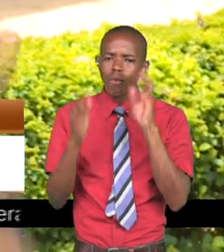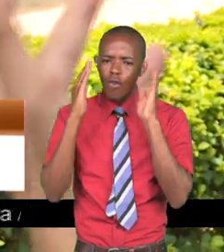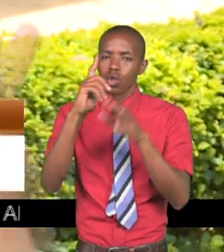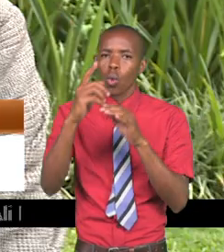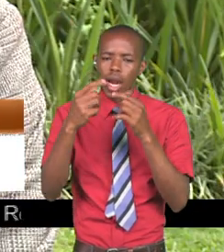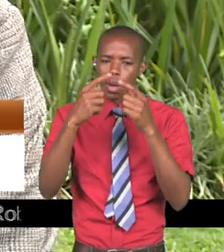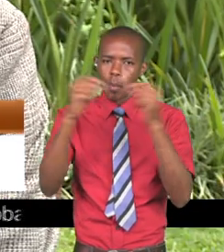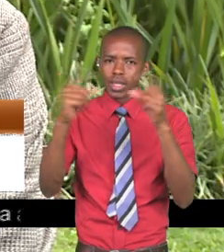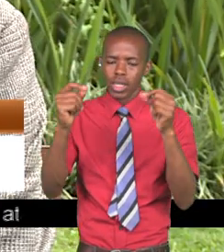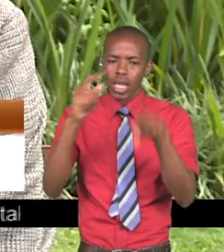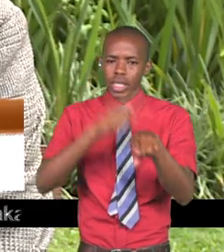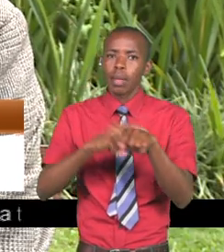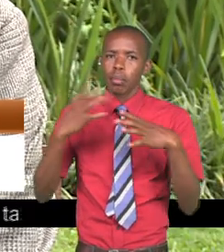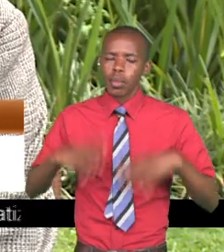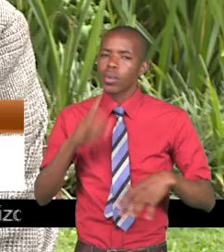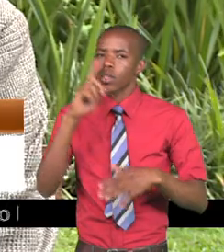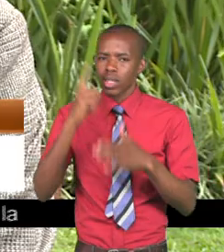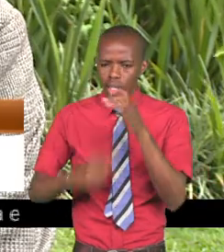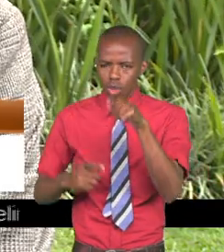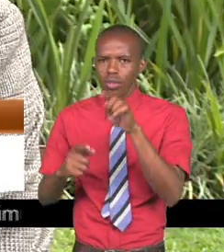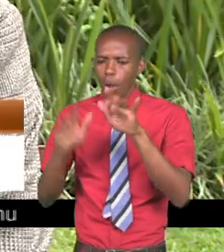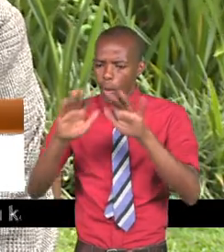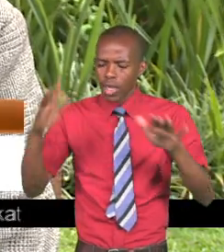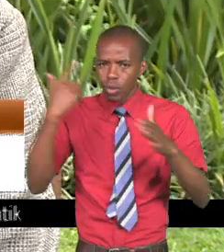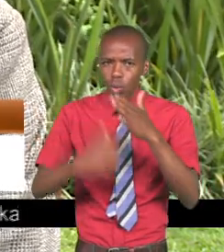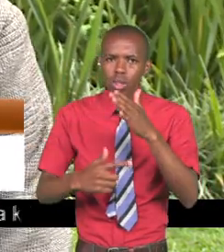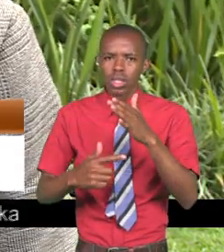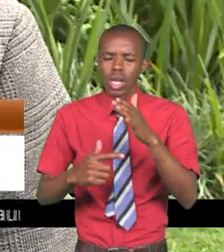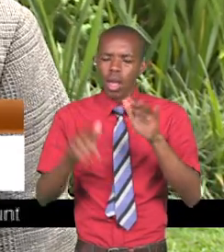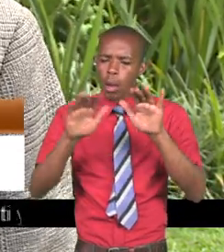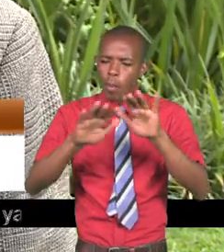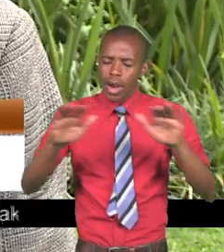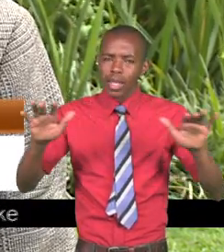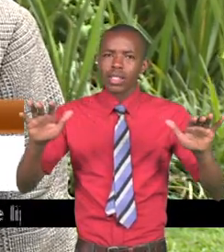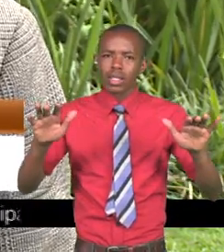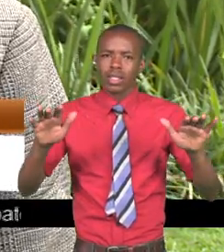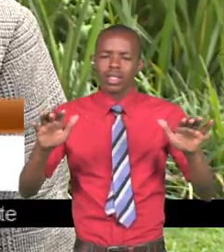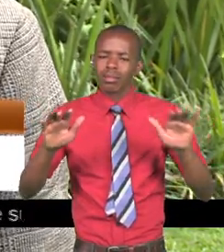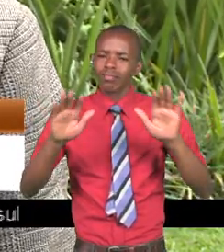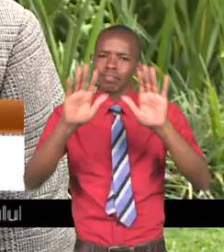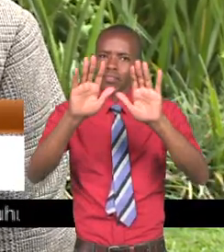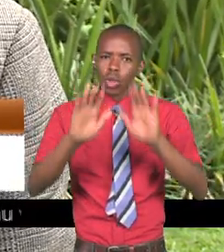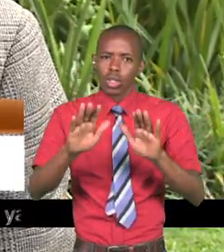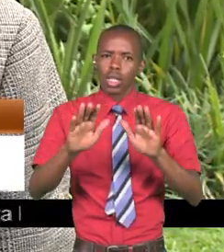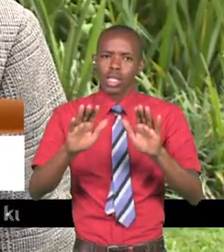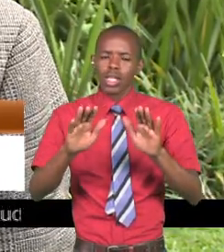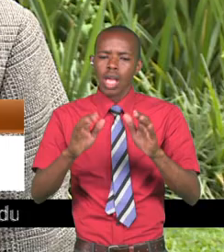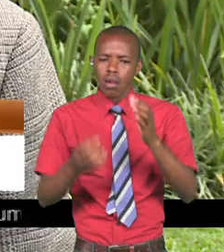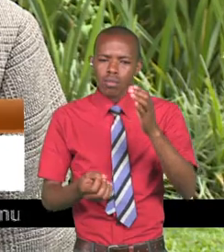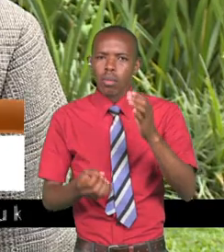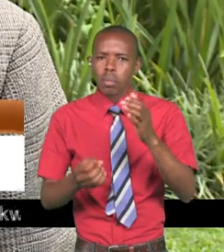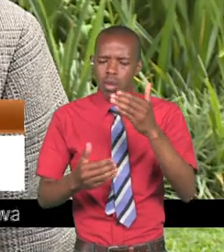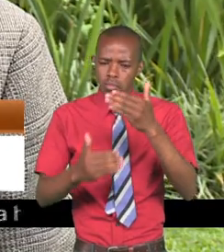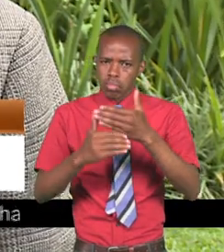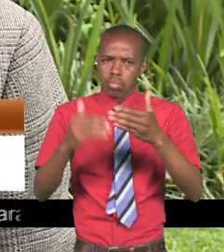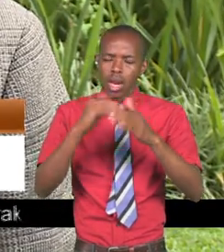message. So when people say, what is digital marketing? Digital marketing is essentially building a relationship with